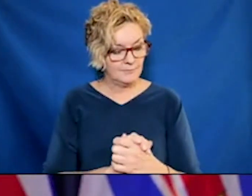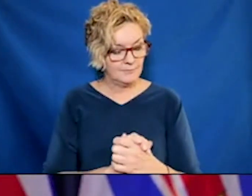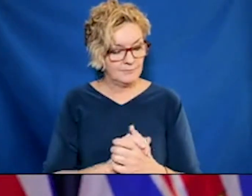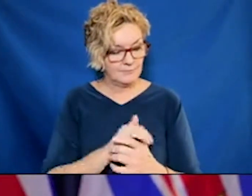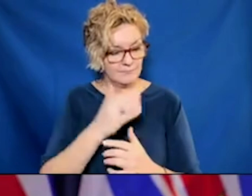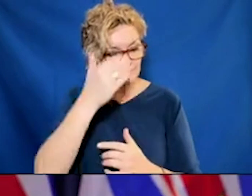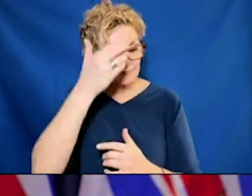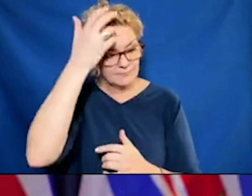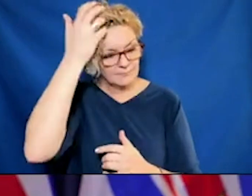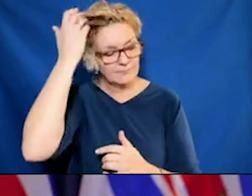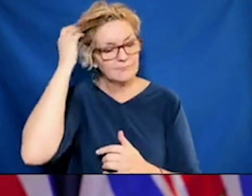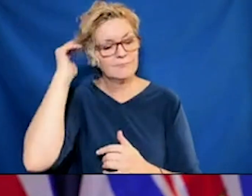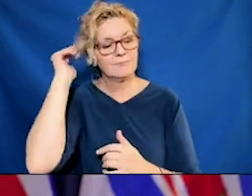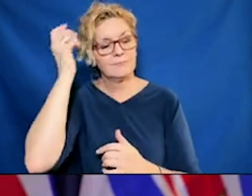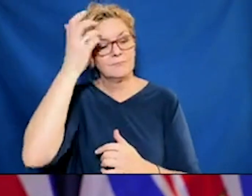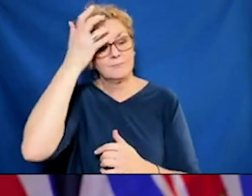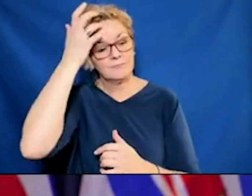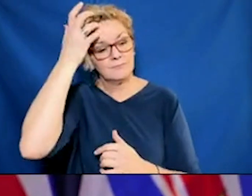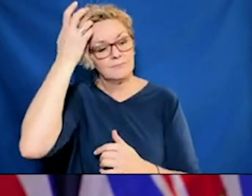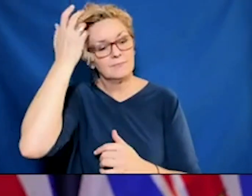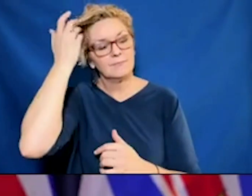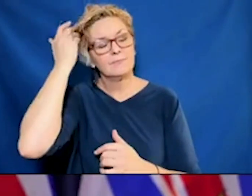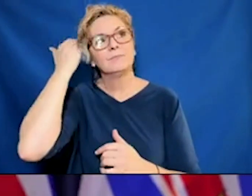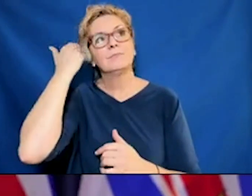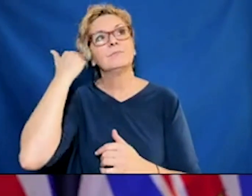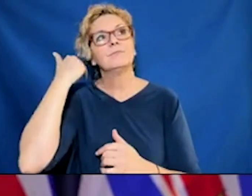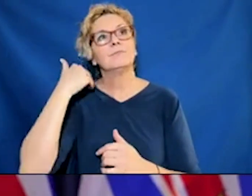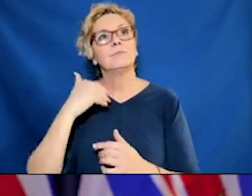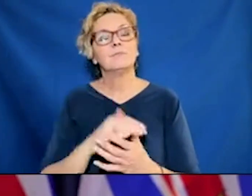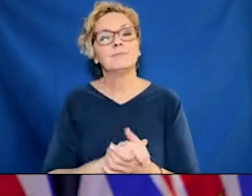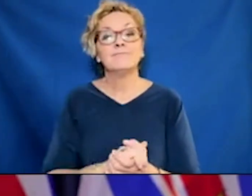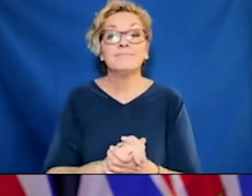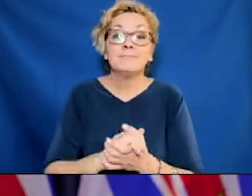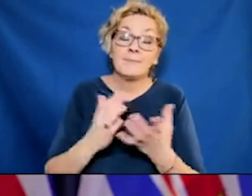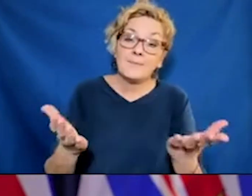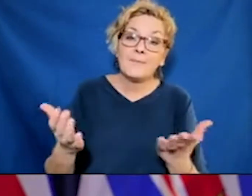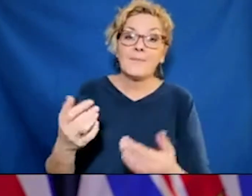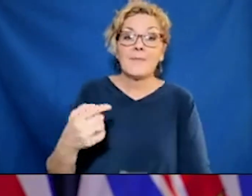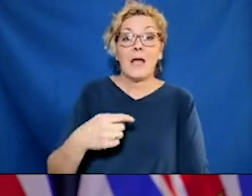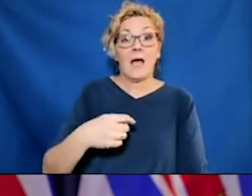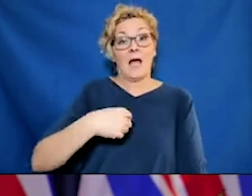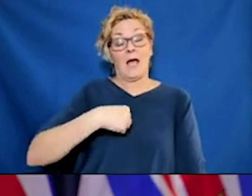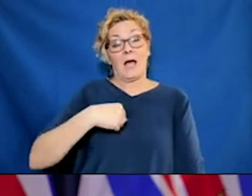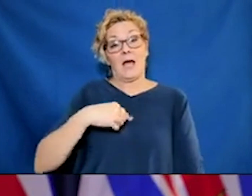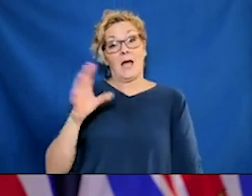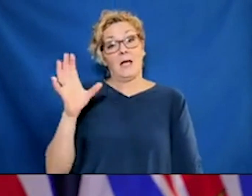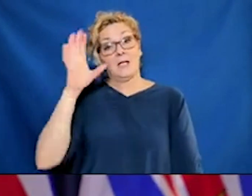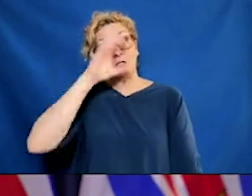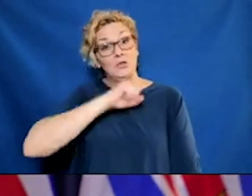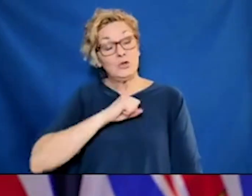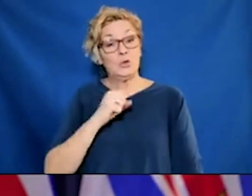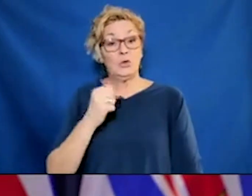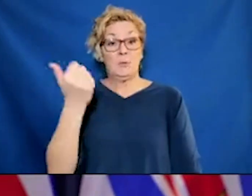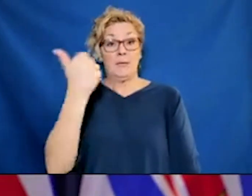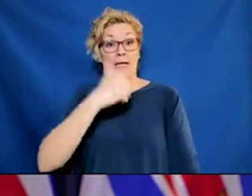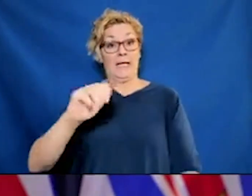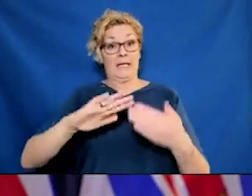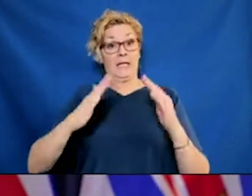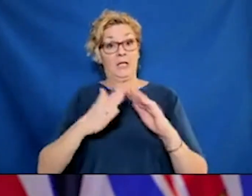do of elected officials in Dawson Creek, just as it would be in all the other communities where these issues have been raised.